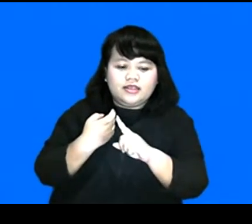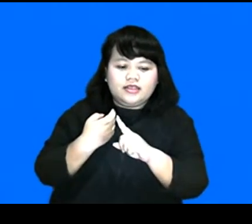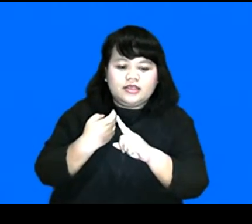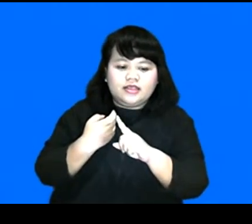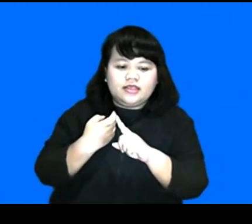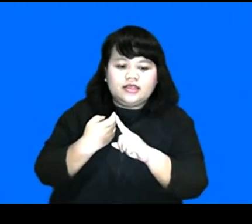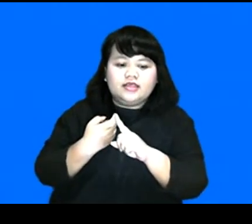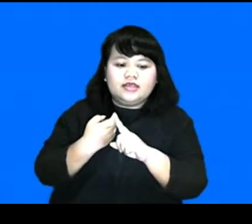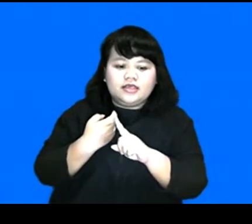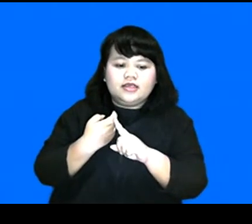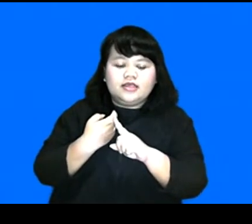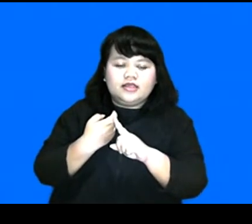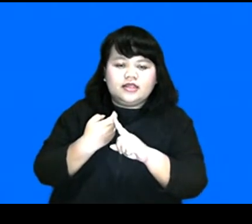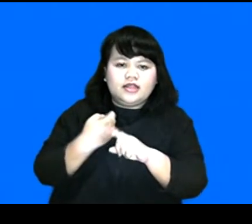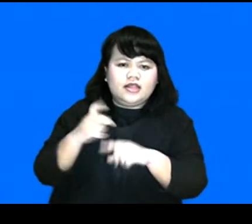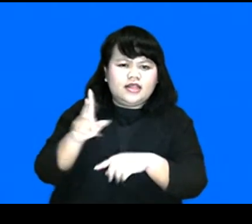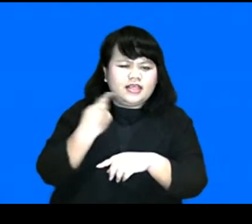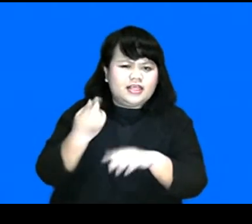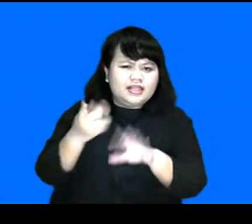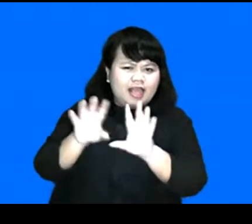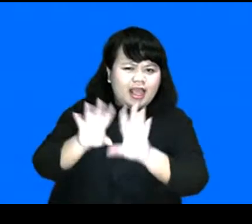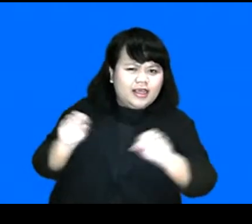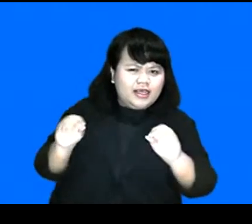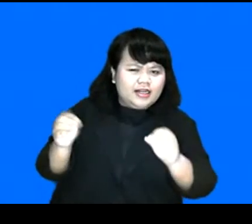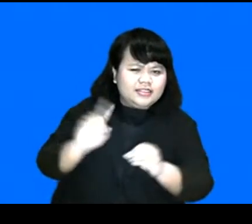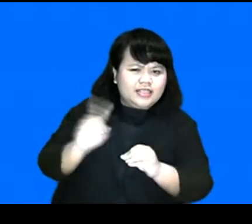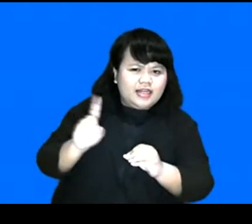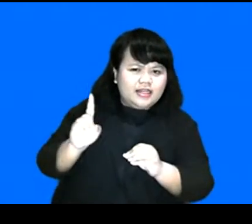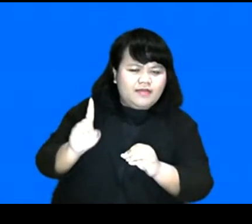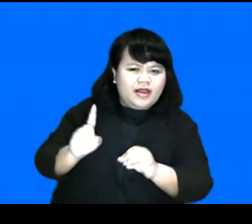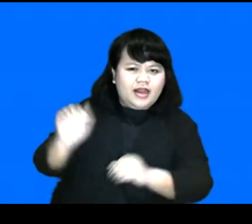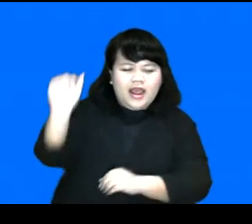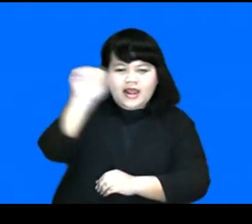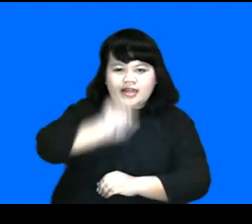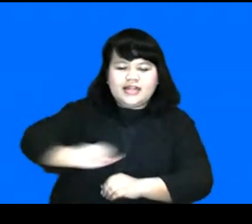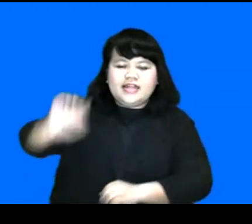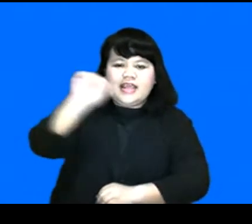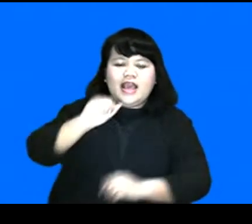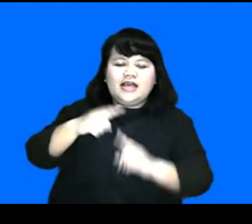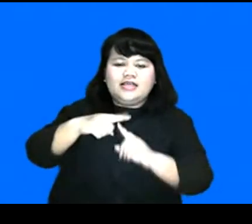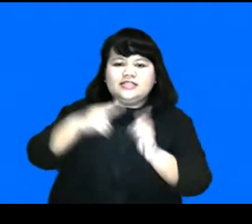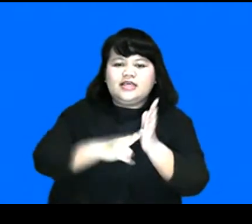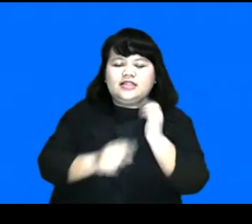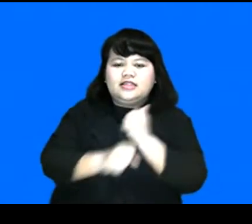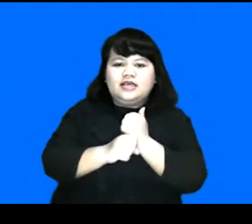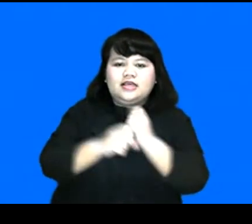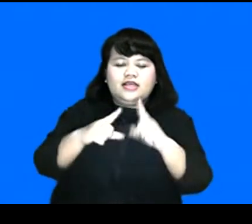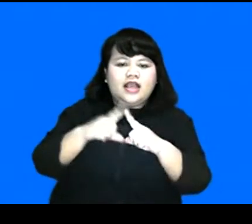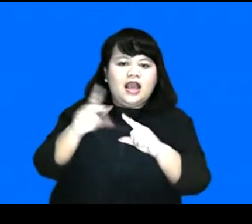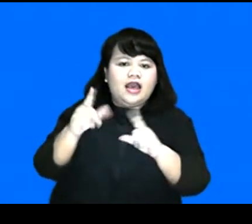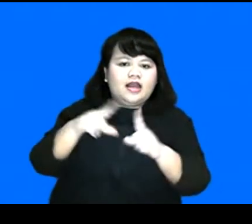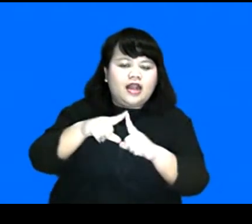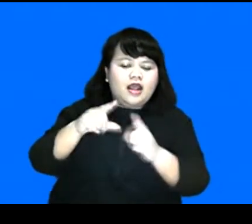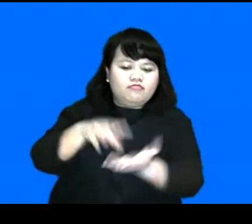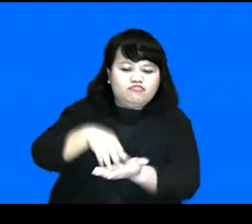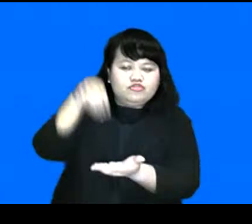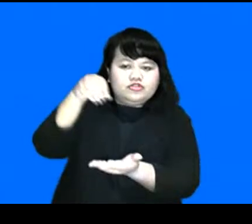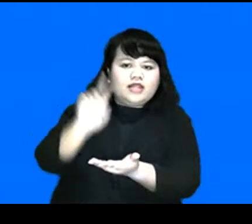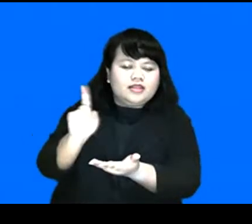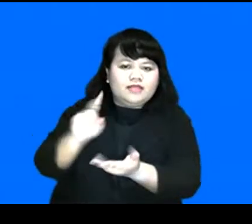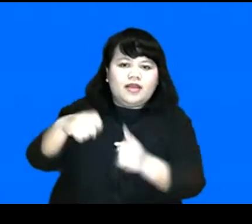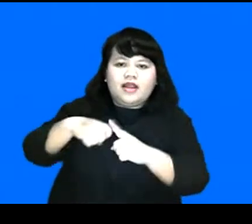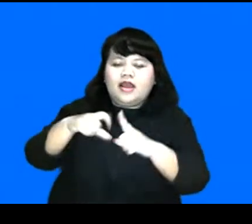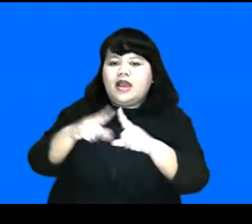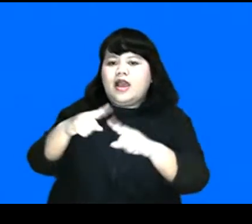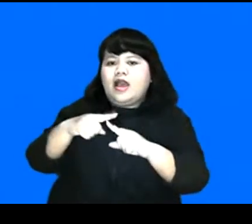South Asia, and the secretariat is based in Kathmandu, Nepal. So we work in all the South